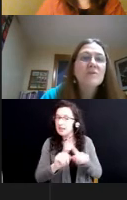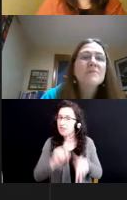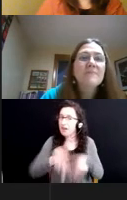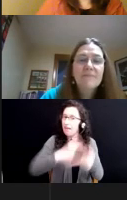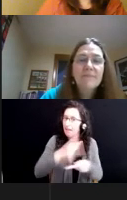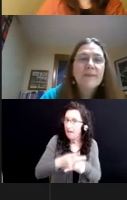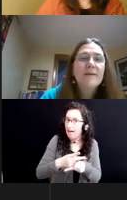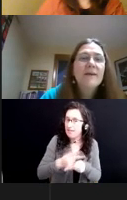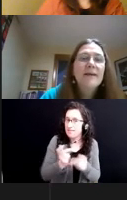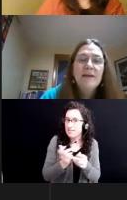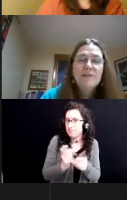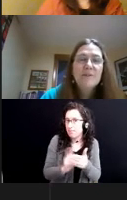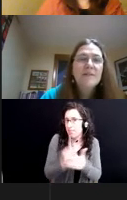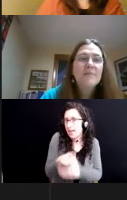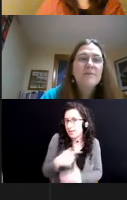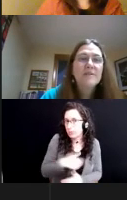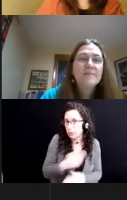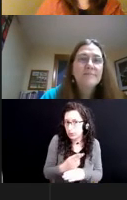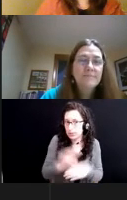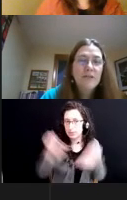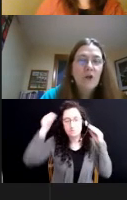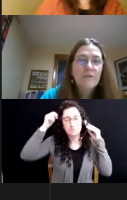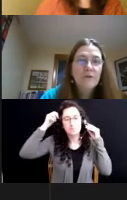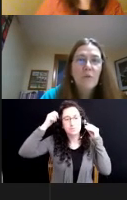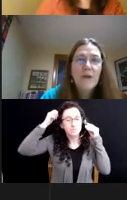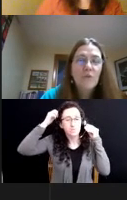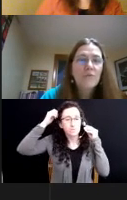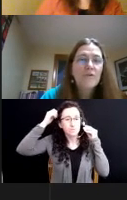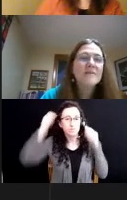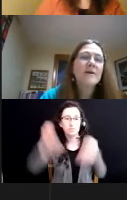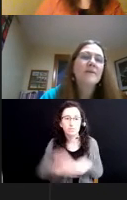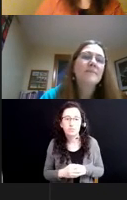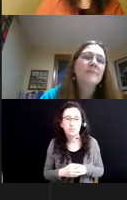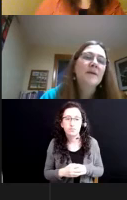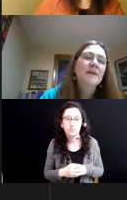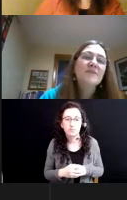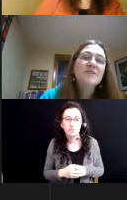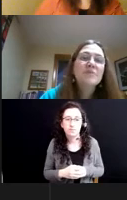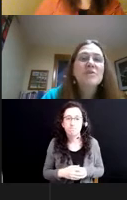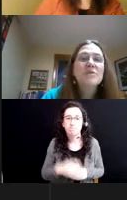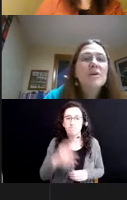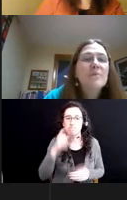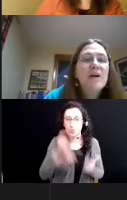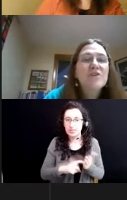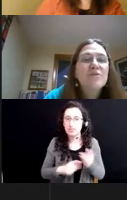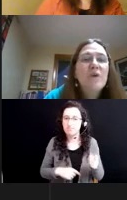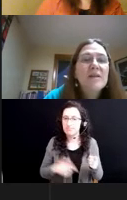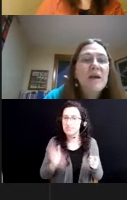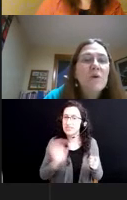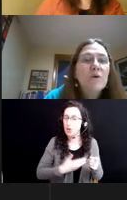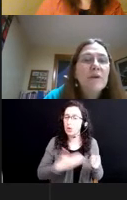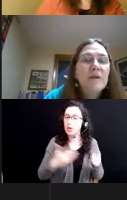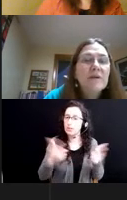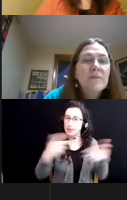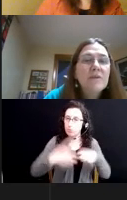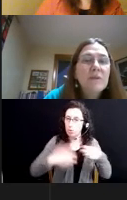to use. Here's the big dilemma for us in all of Oregon, wet or dry side. This is what's going on in your pasture right